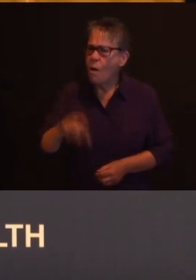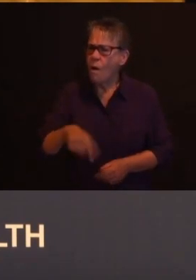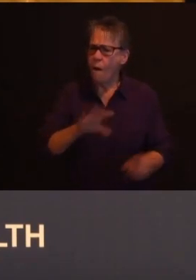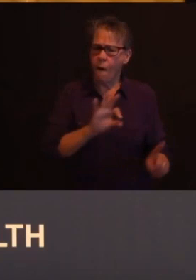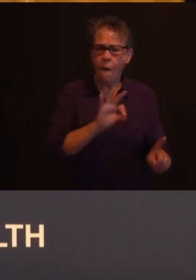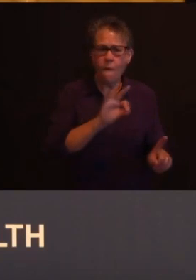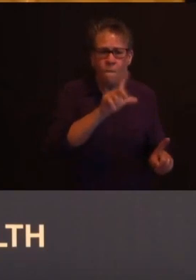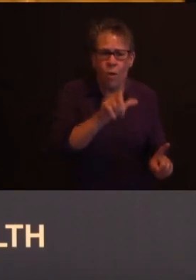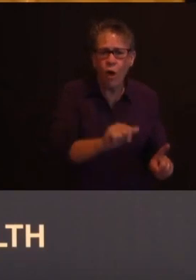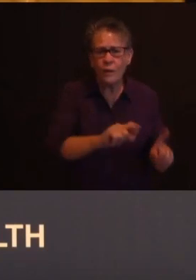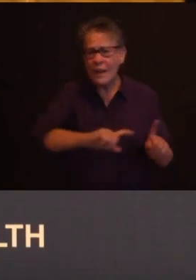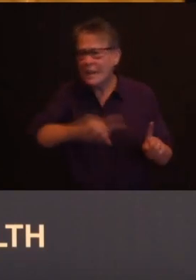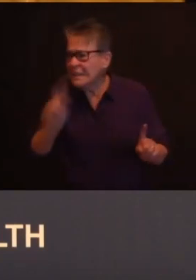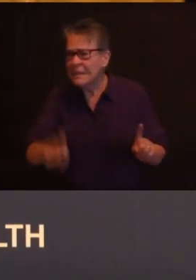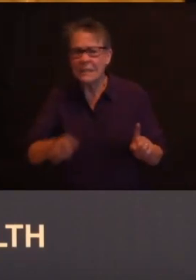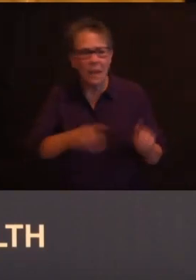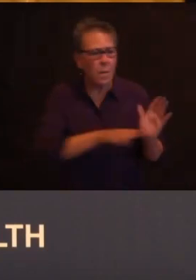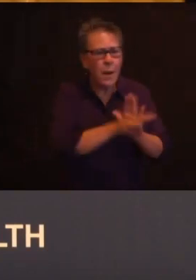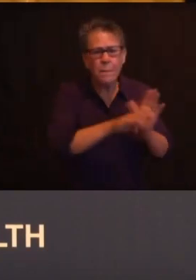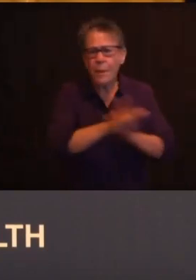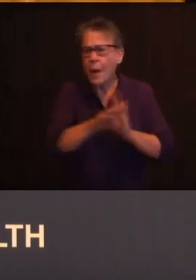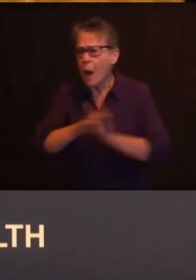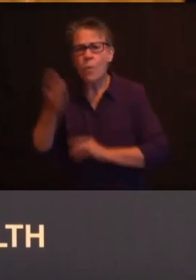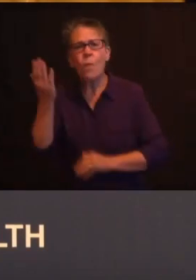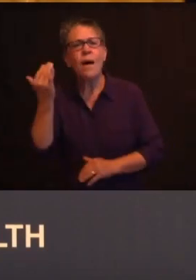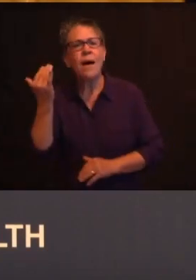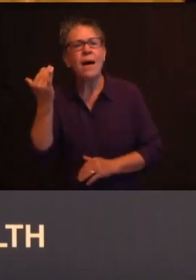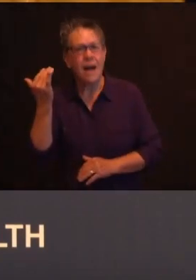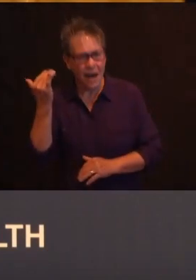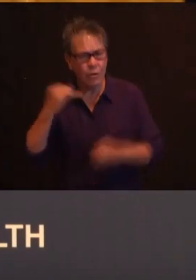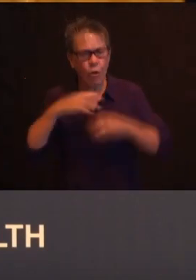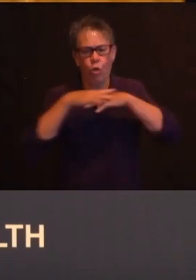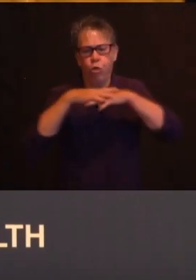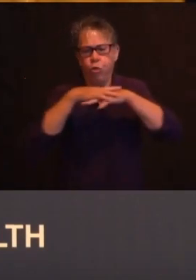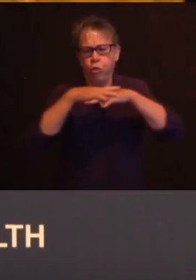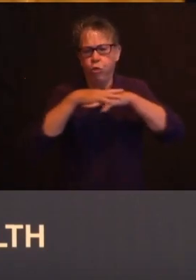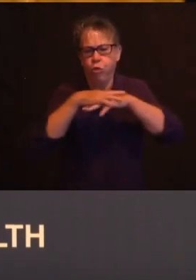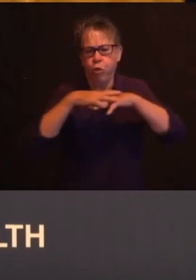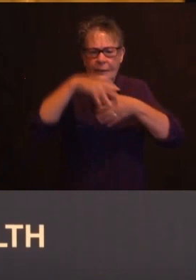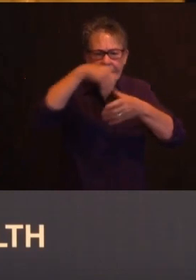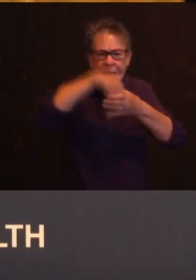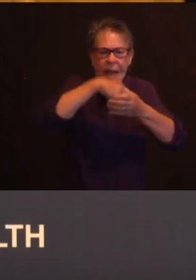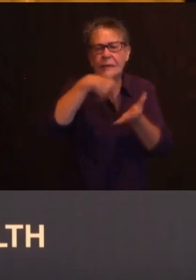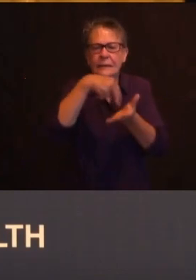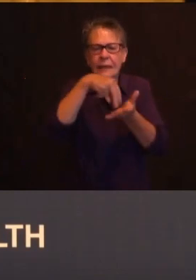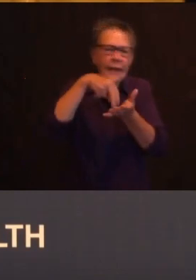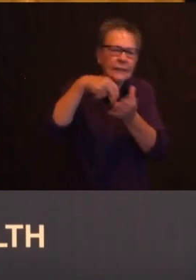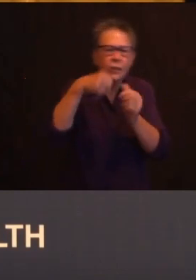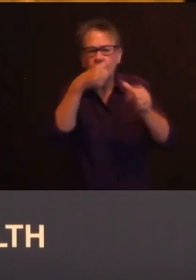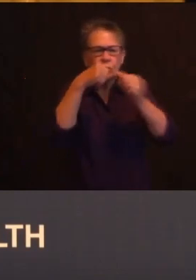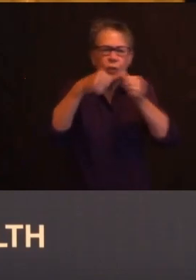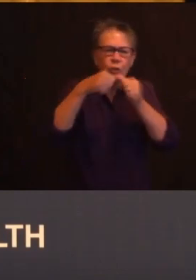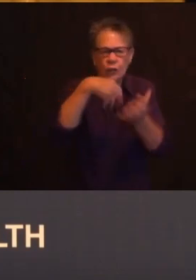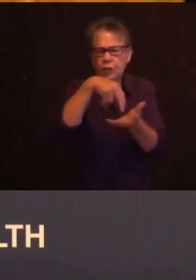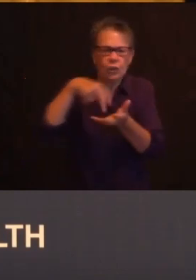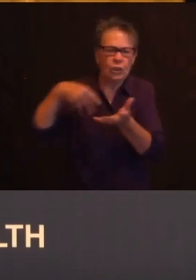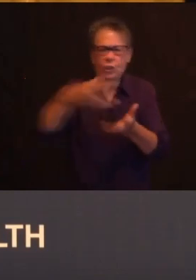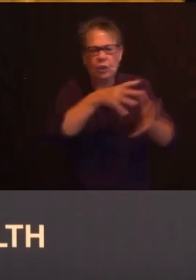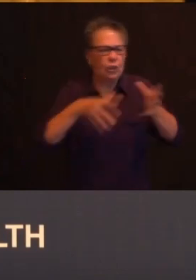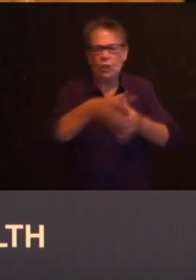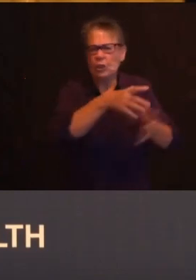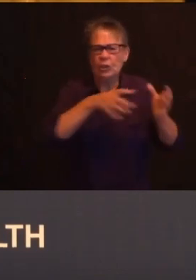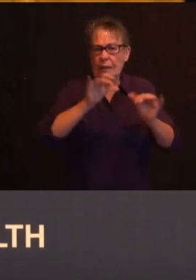allowed congregation to happen indoors. We just can't. We're not there yet. I think we're going to start